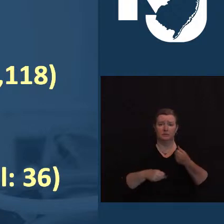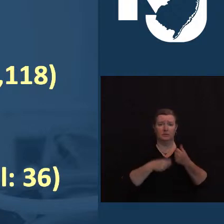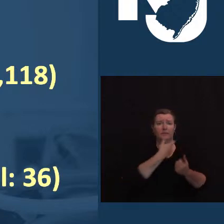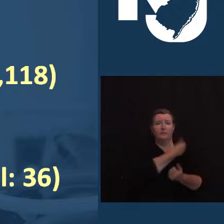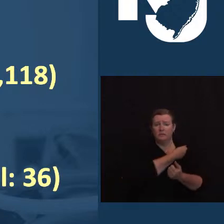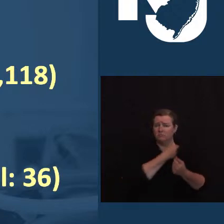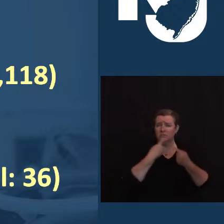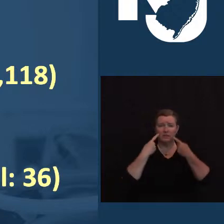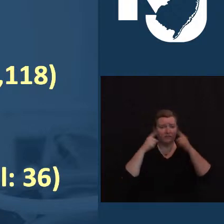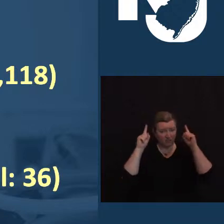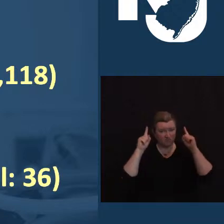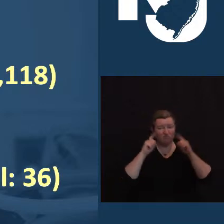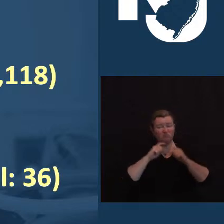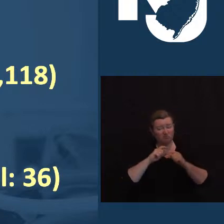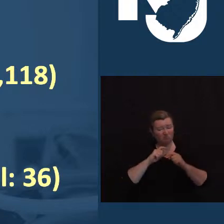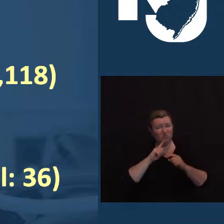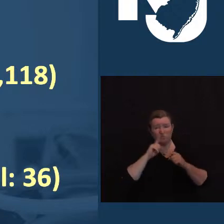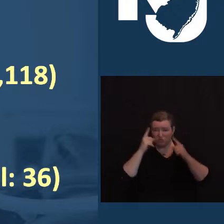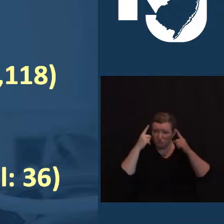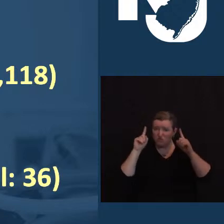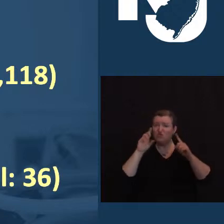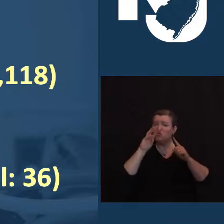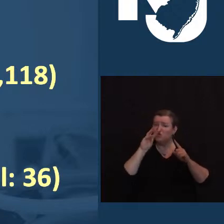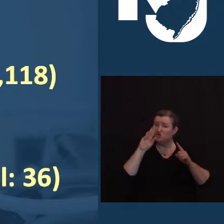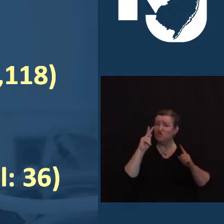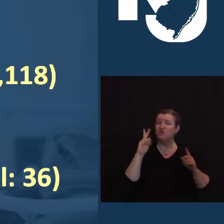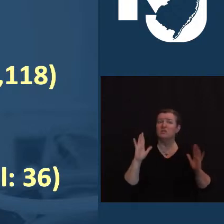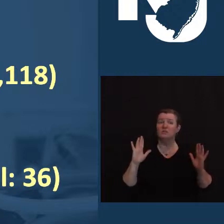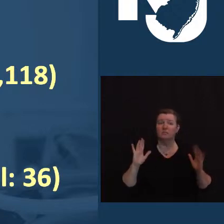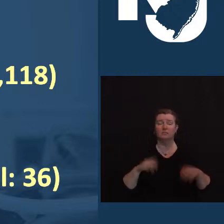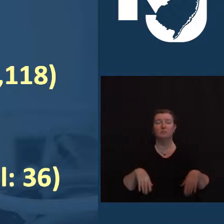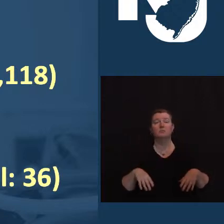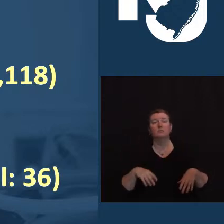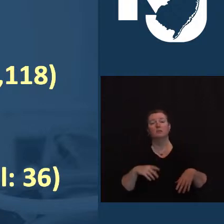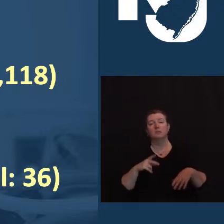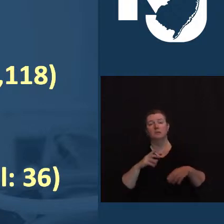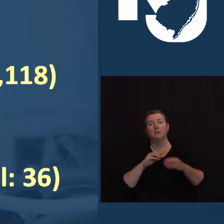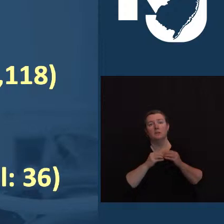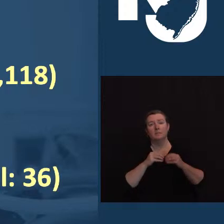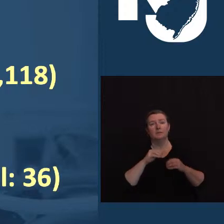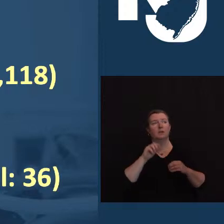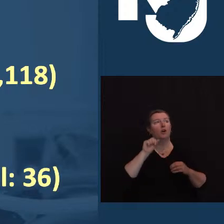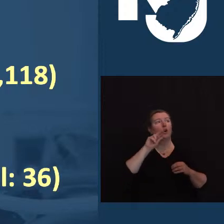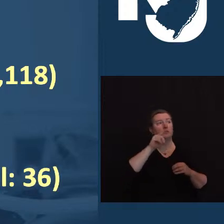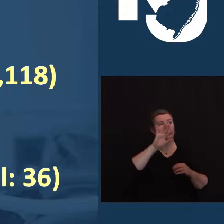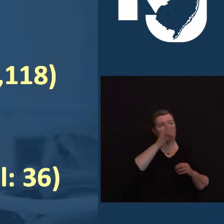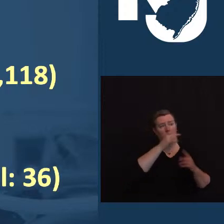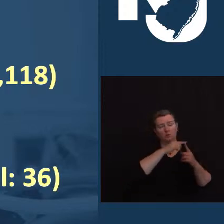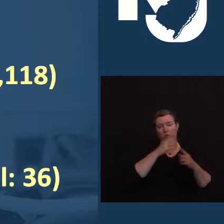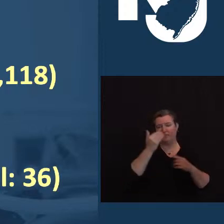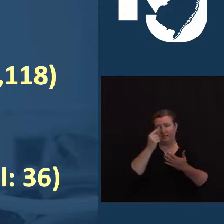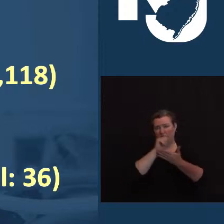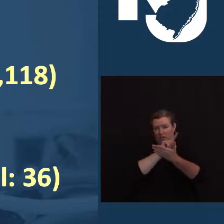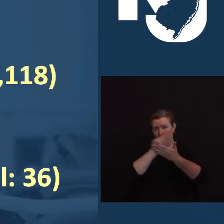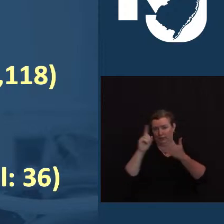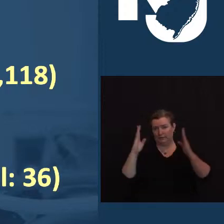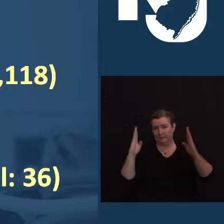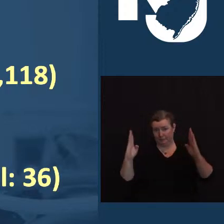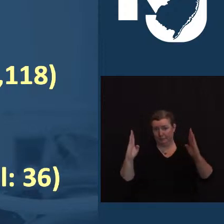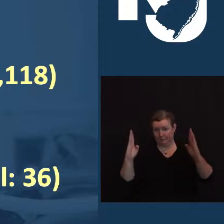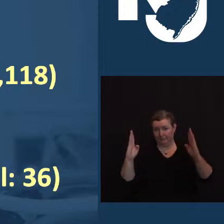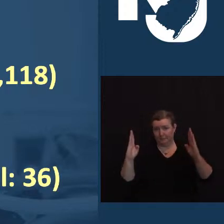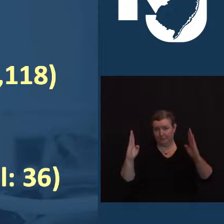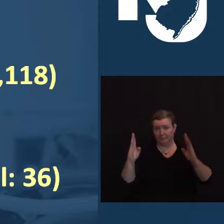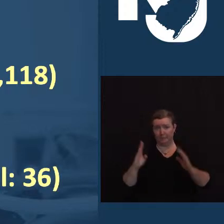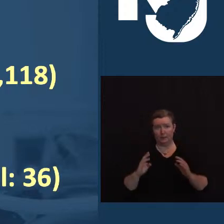at only the numbers for the week of August 9th through 15th, specifically, the case gets even stronger. And again, this is in the